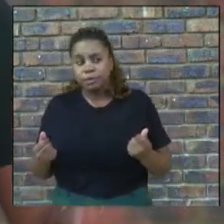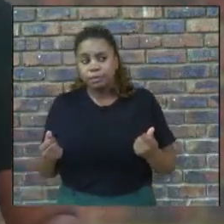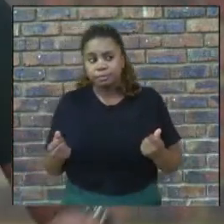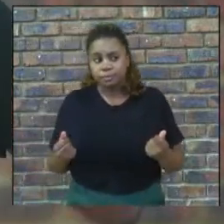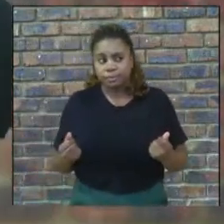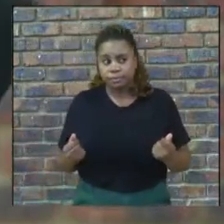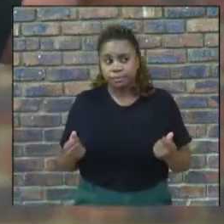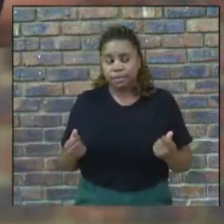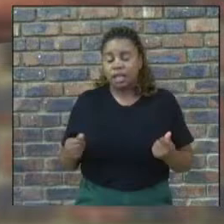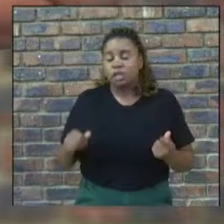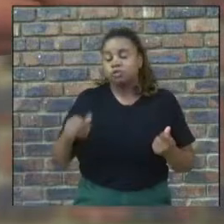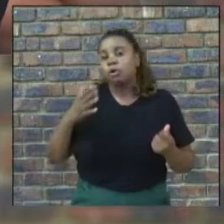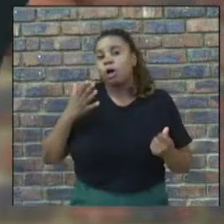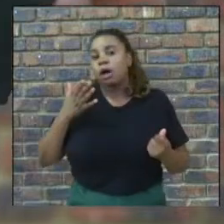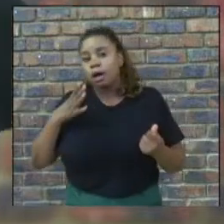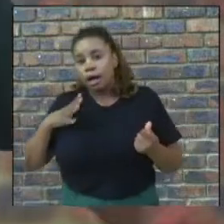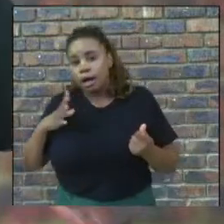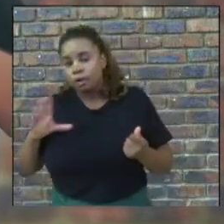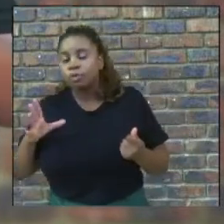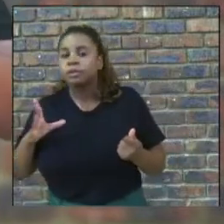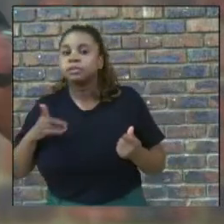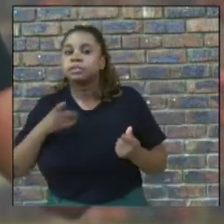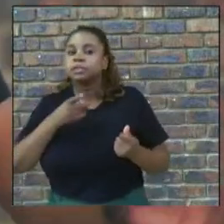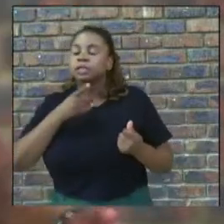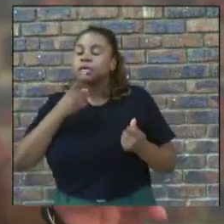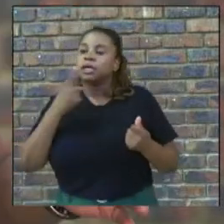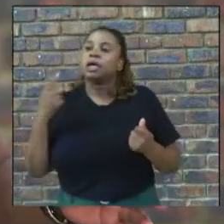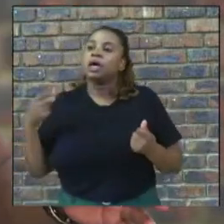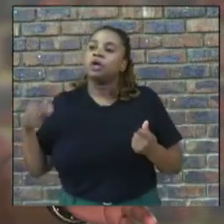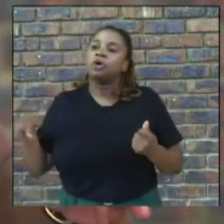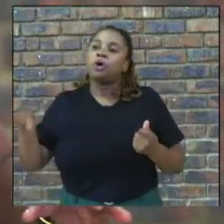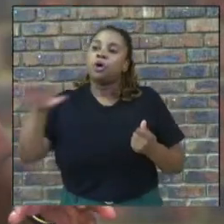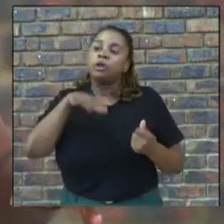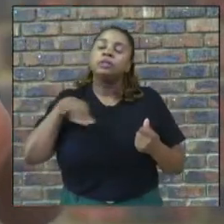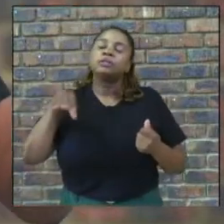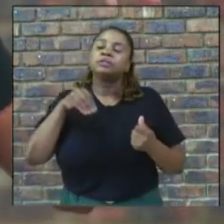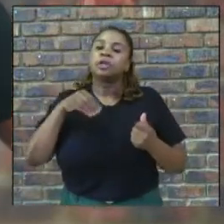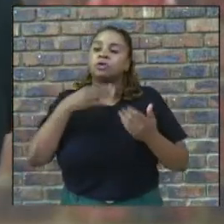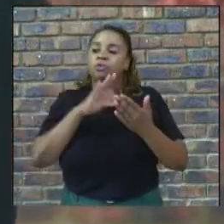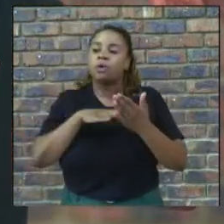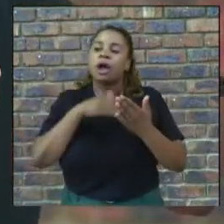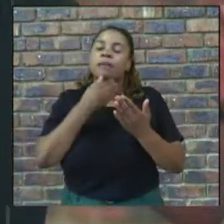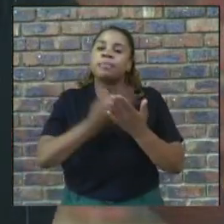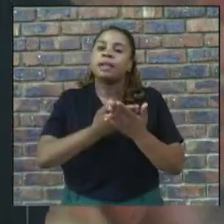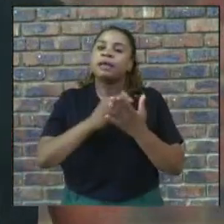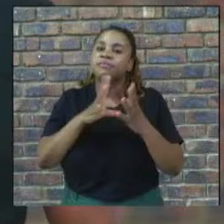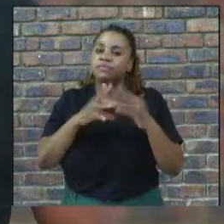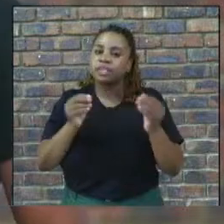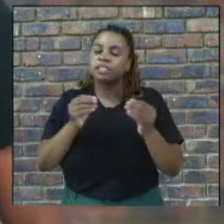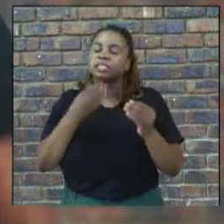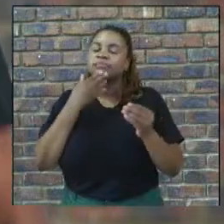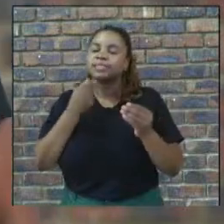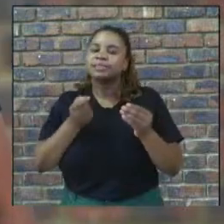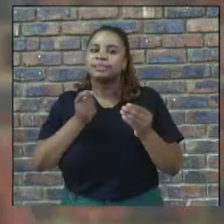apply maybe ka 2019, no response. So that re kgone ba bitsa batho